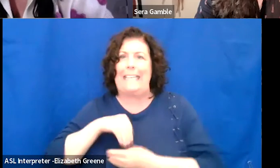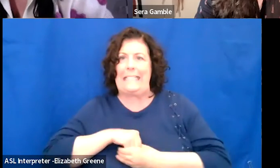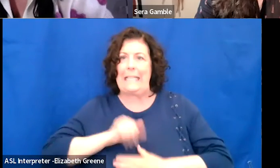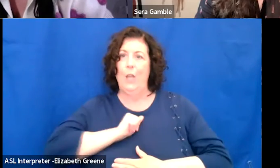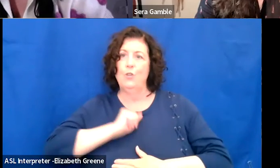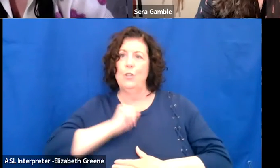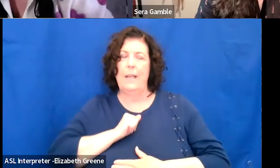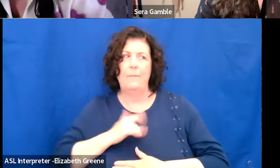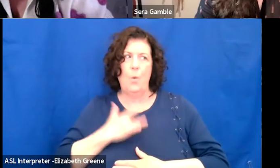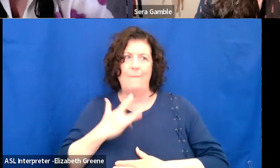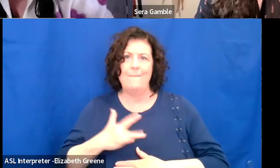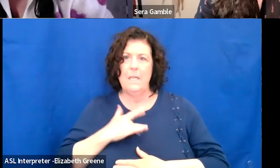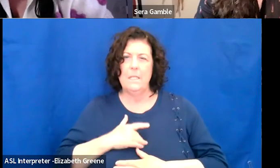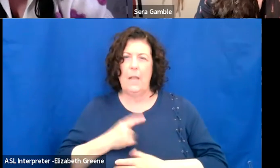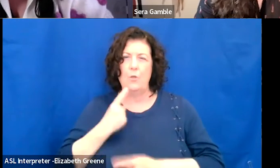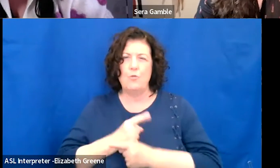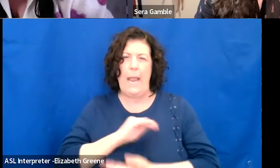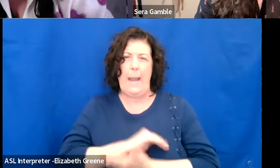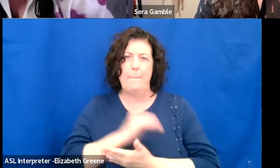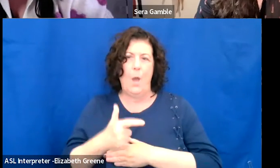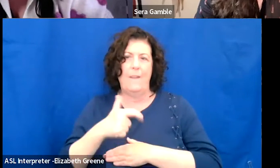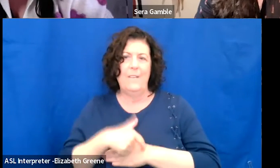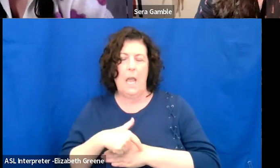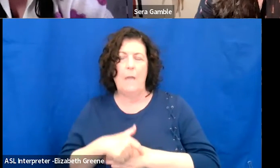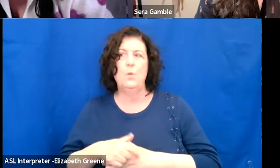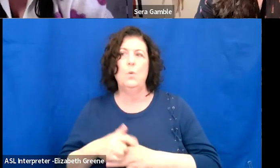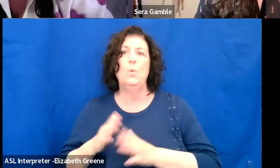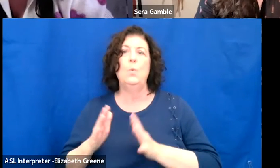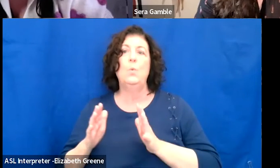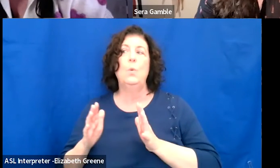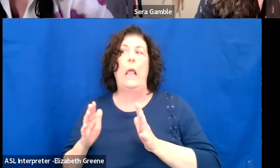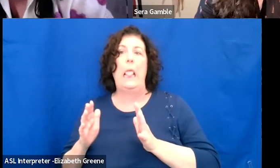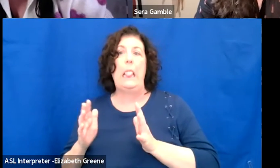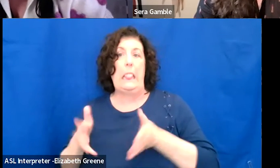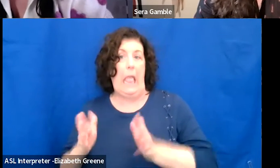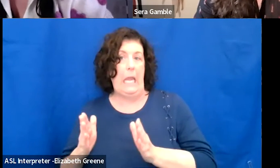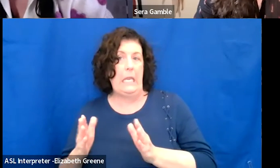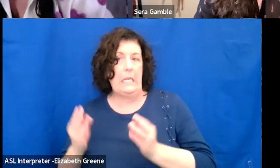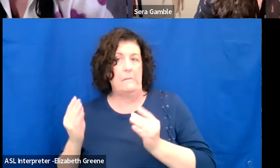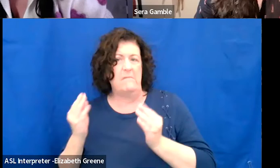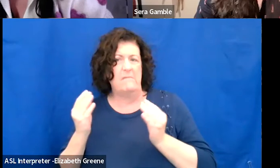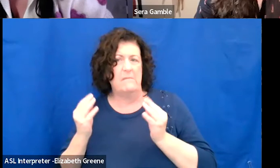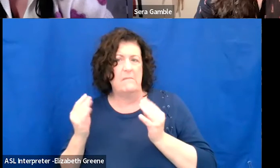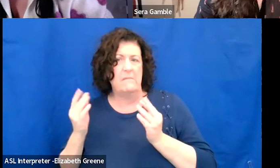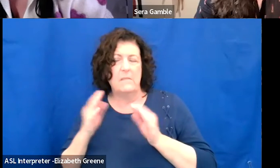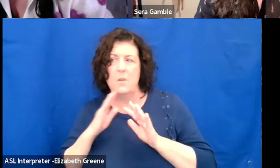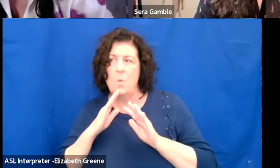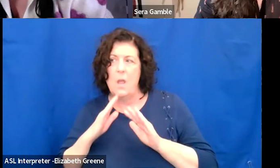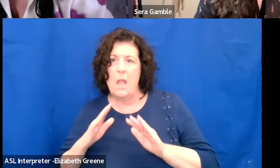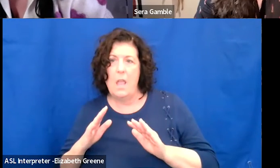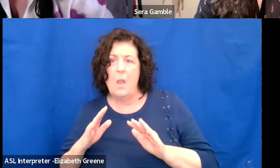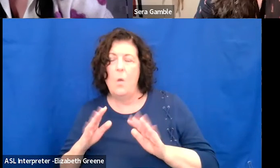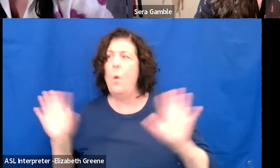right amount of time before you leave it or solve it or come back to it or, you know,